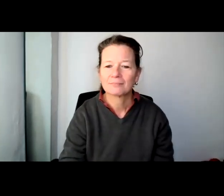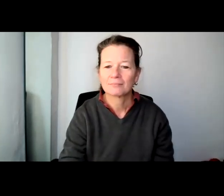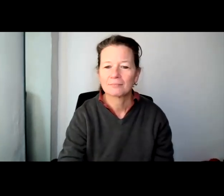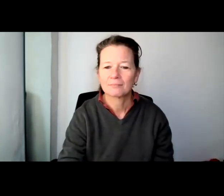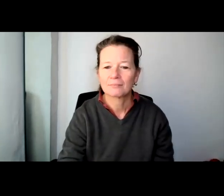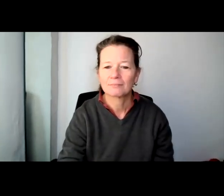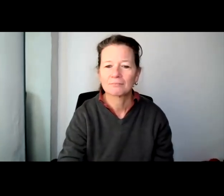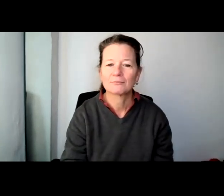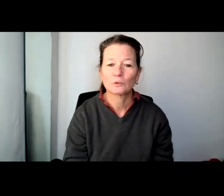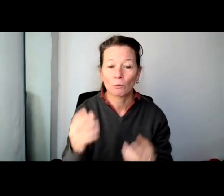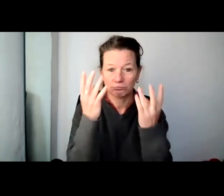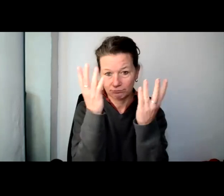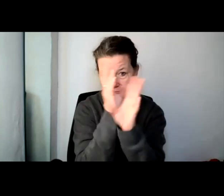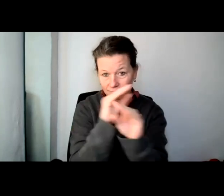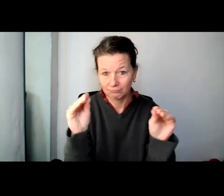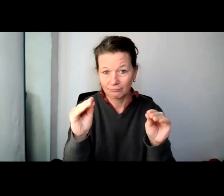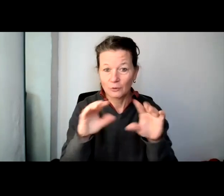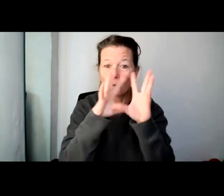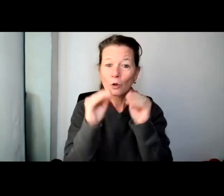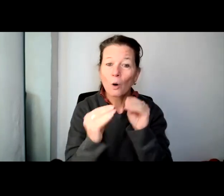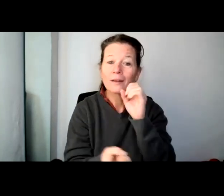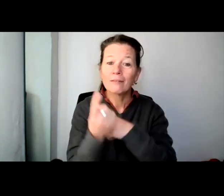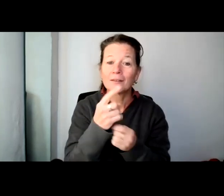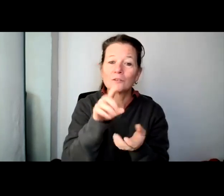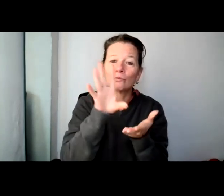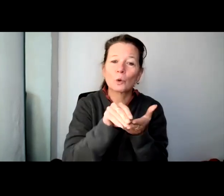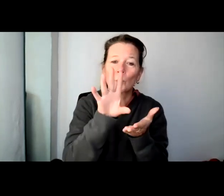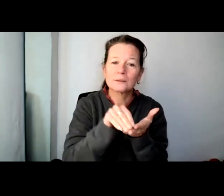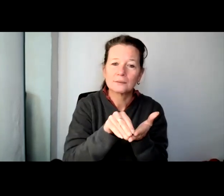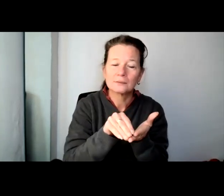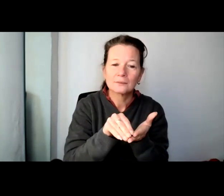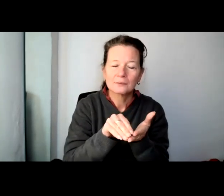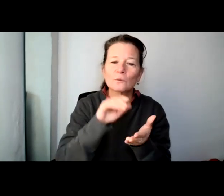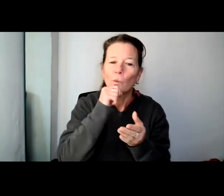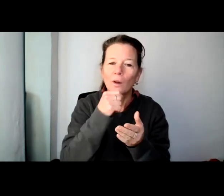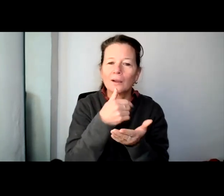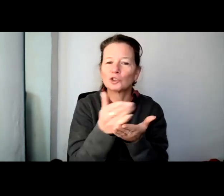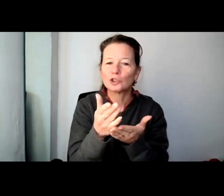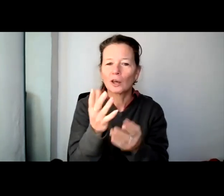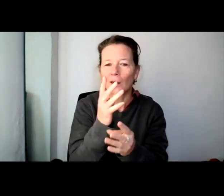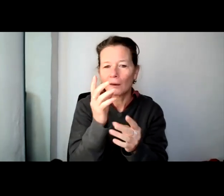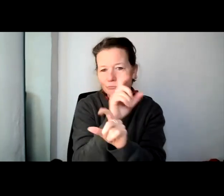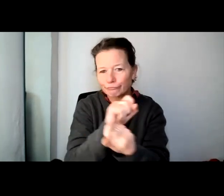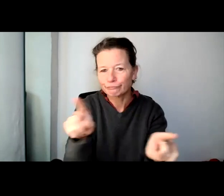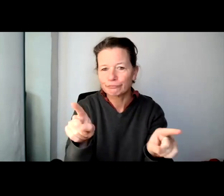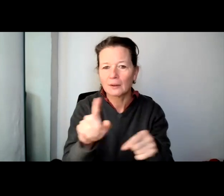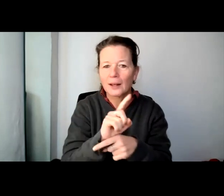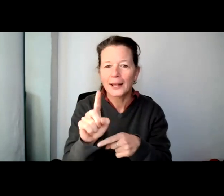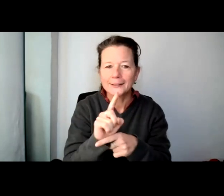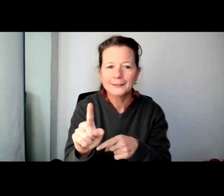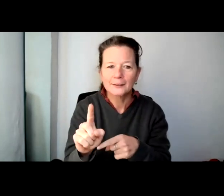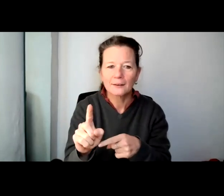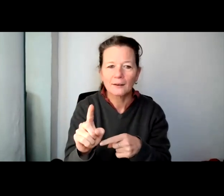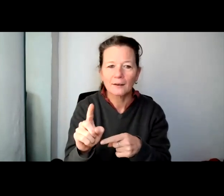Just so you know, the whole event is being recorded and we'll be sharing it later